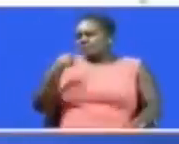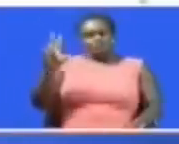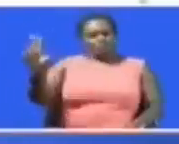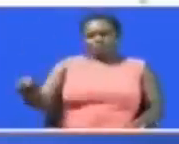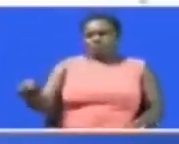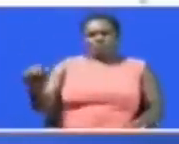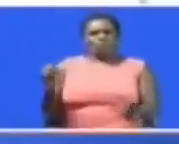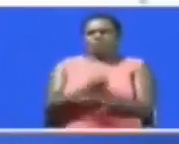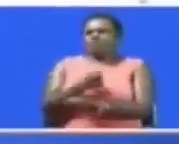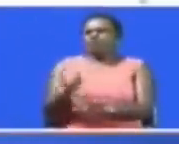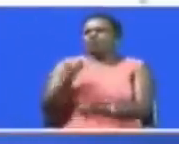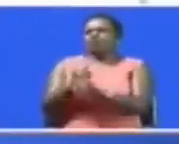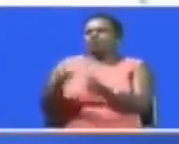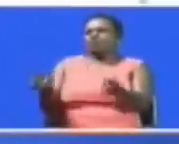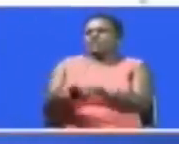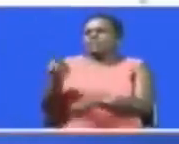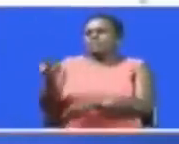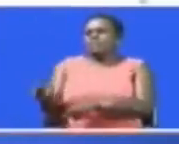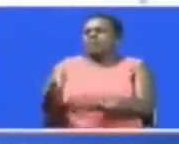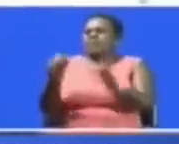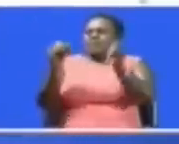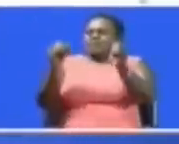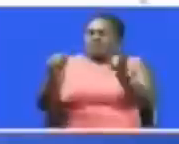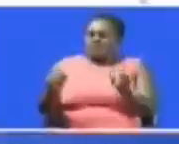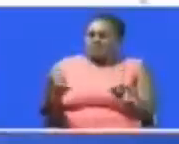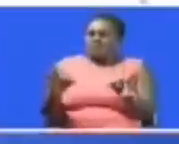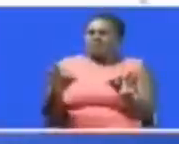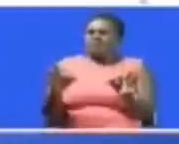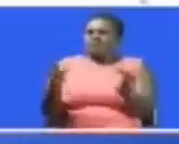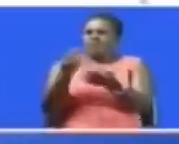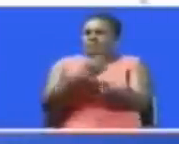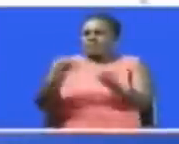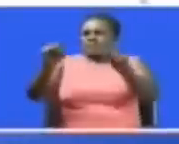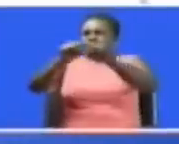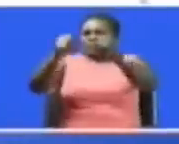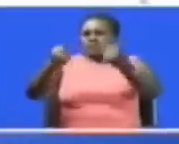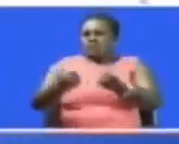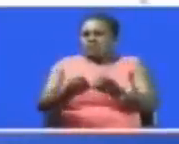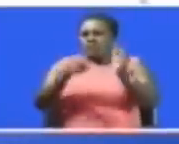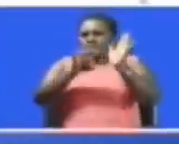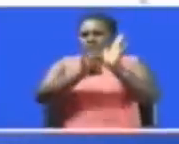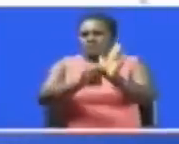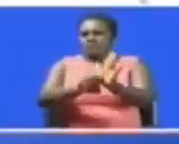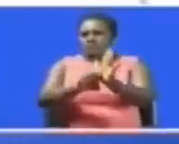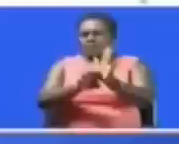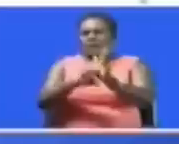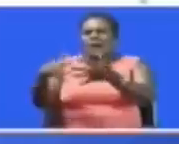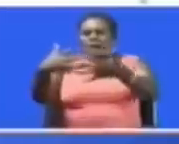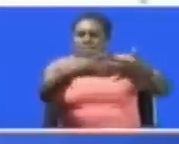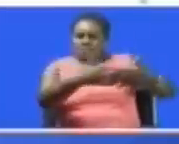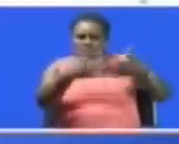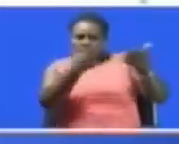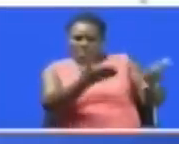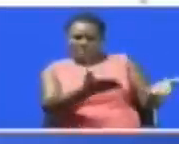him, no, you cannot go that way. And even in pure presidential system, like in the United States of